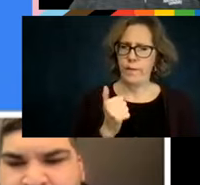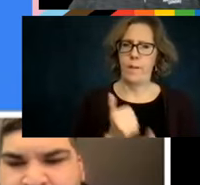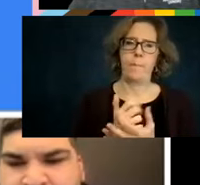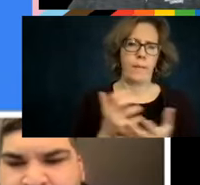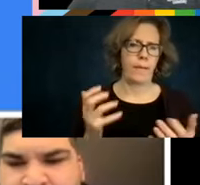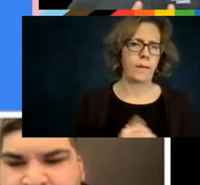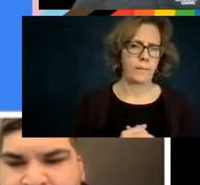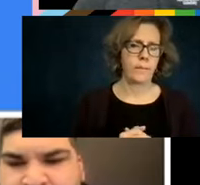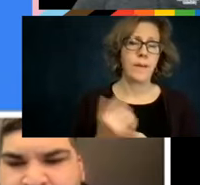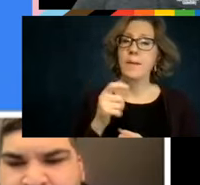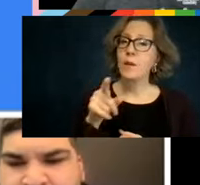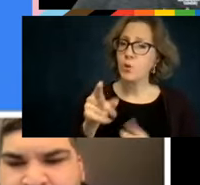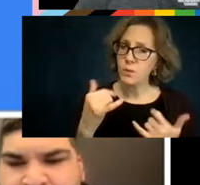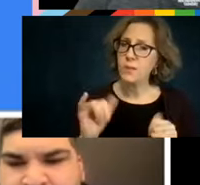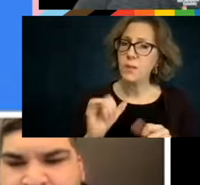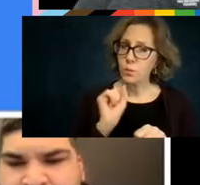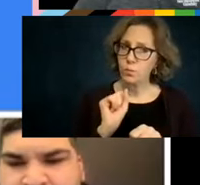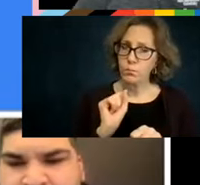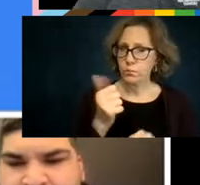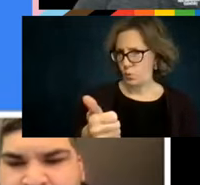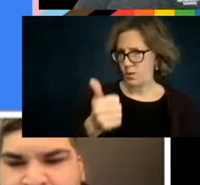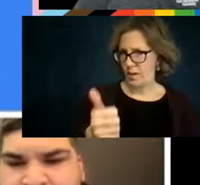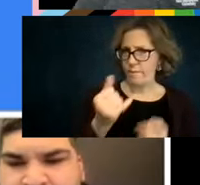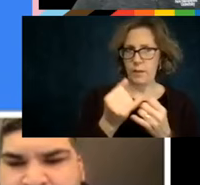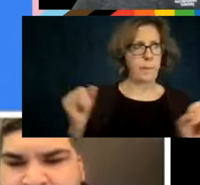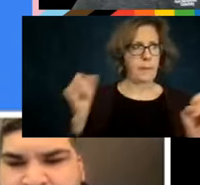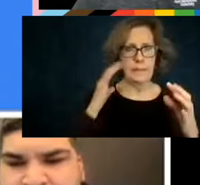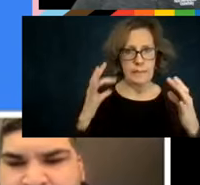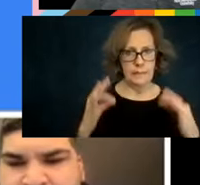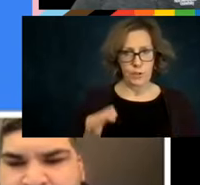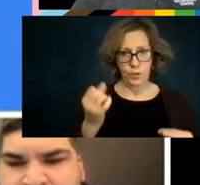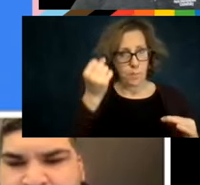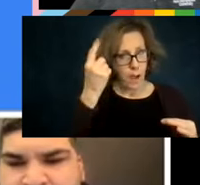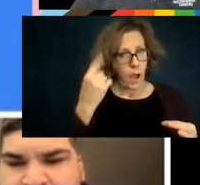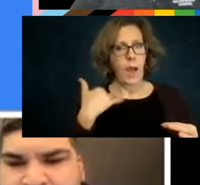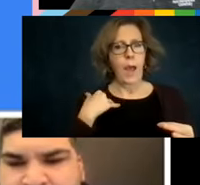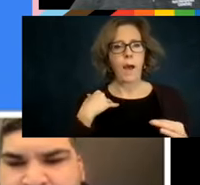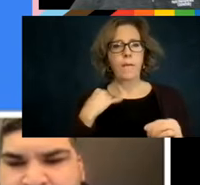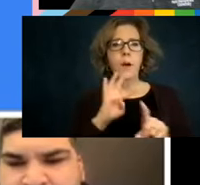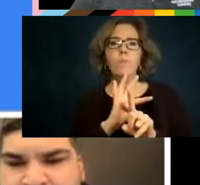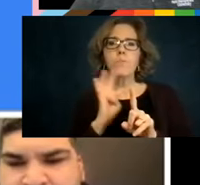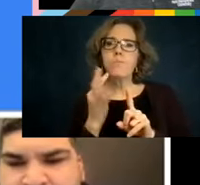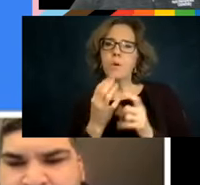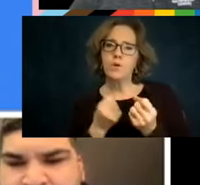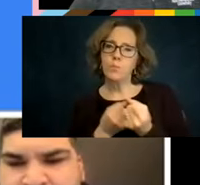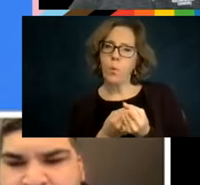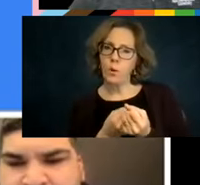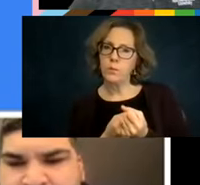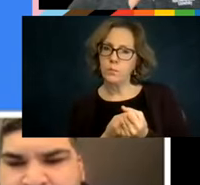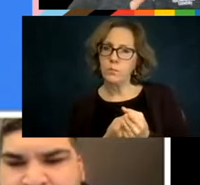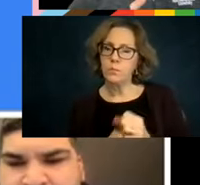yourself, but you're also having that support around you. And it's not just